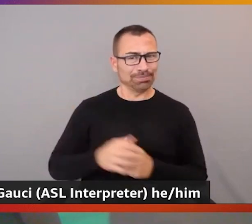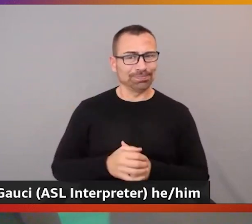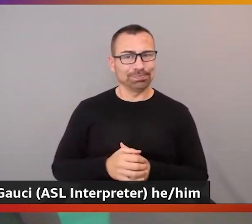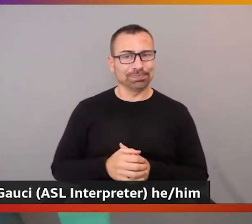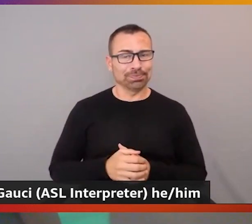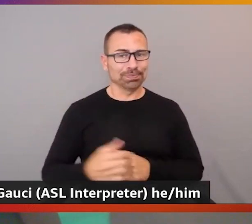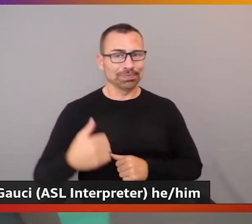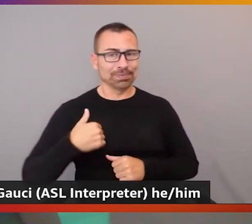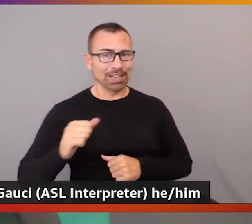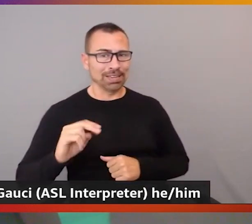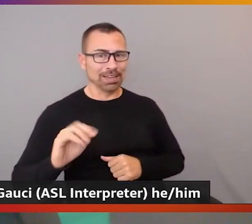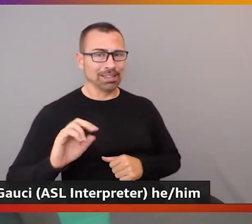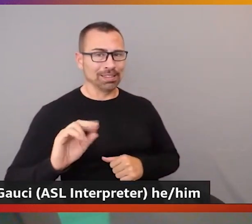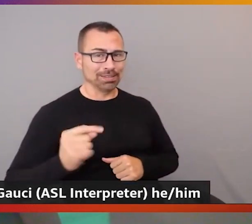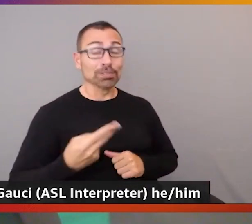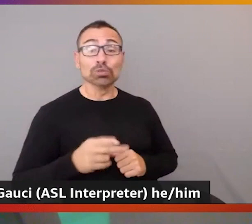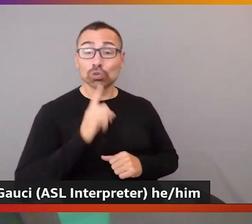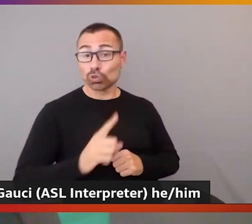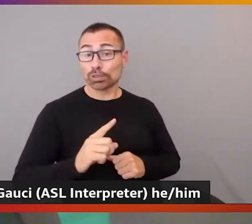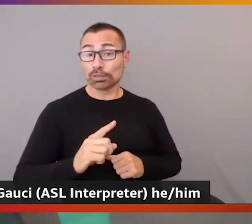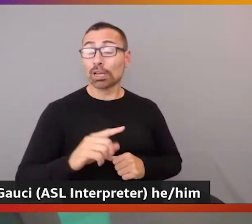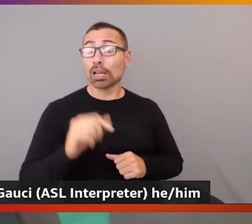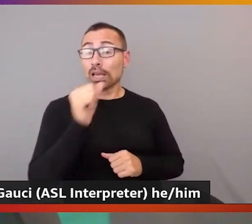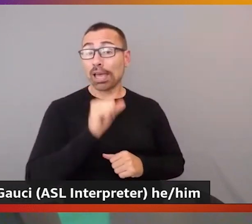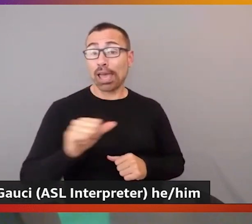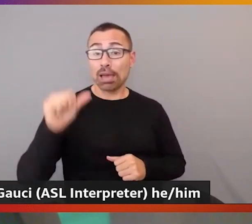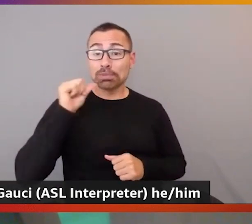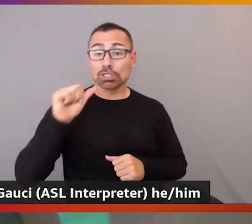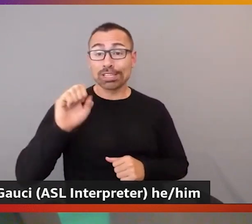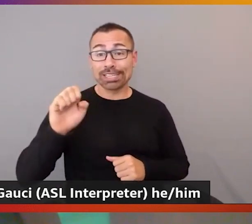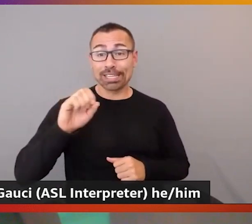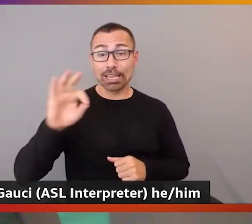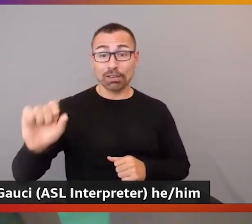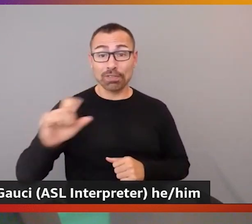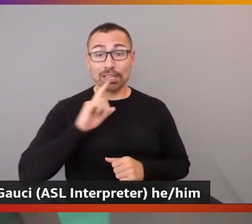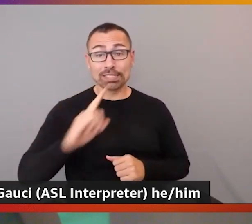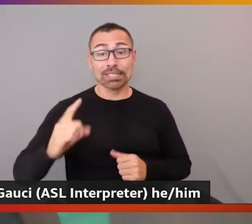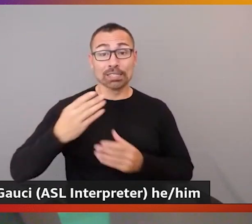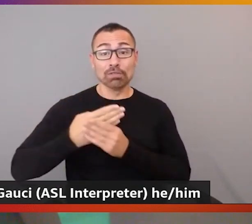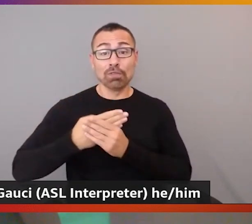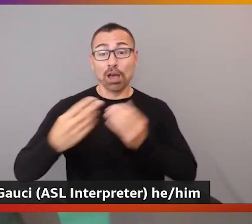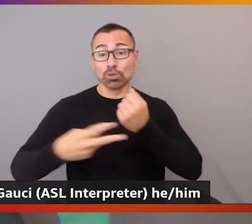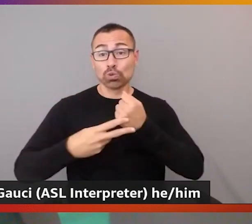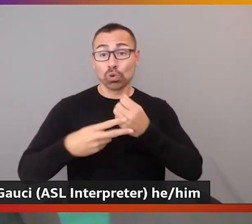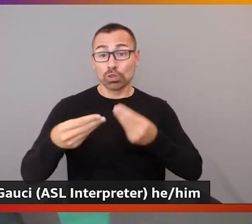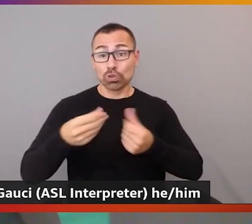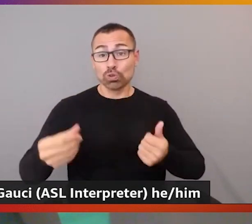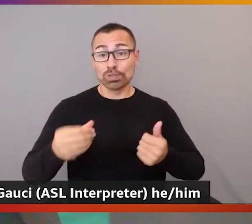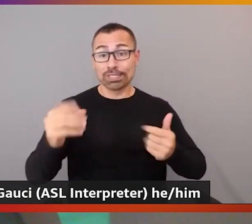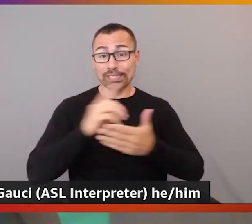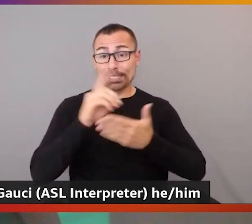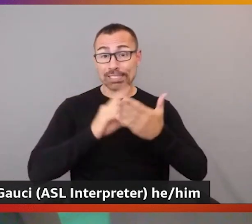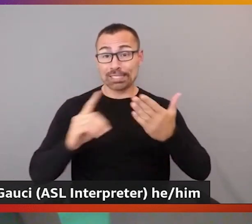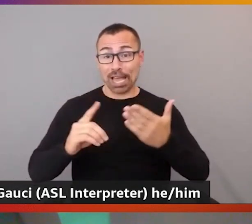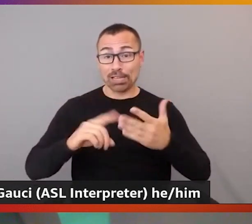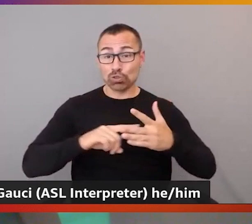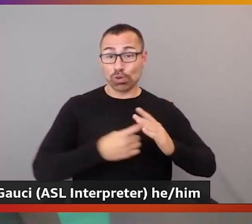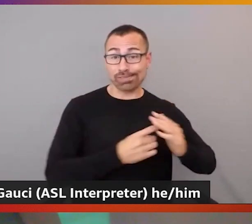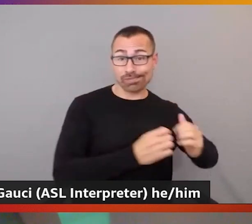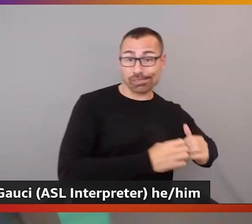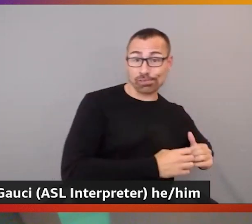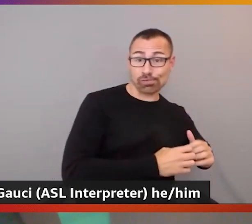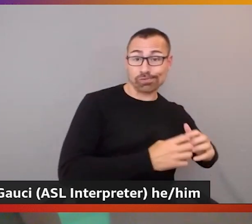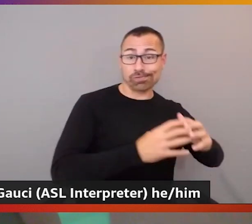Sure. So Amazon EFS essentially is a file storage solution that's designed from the ground up in that it's cloud